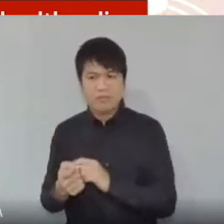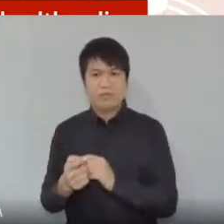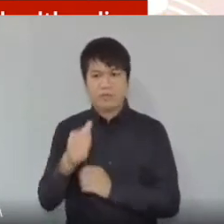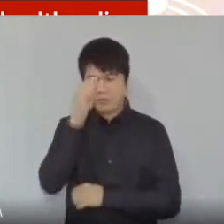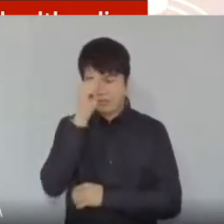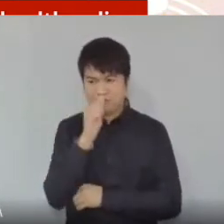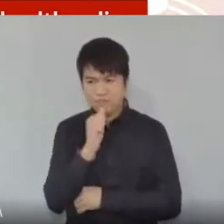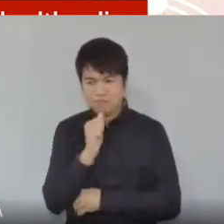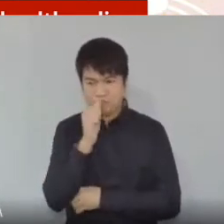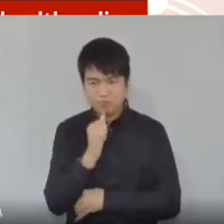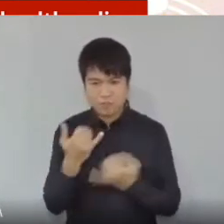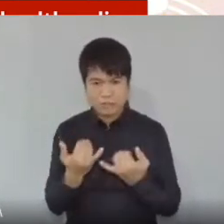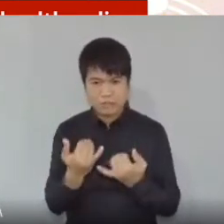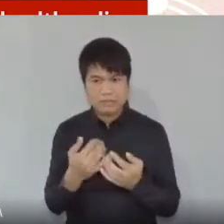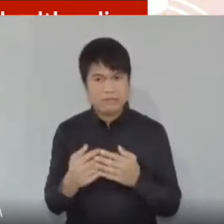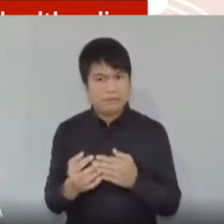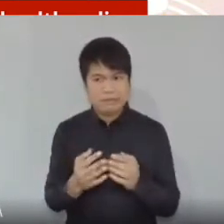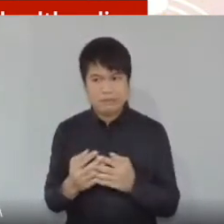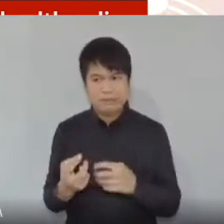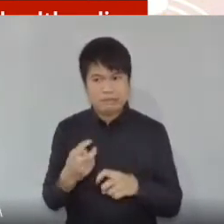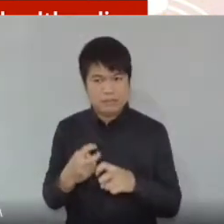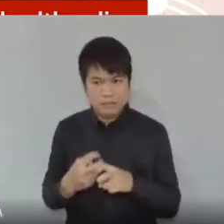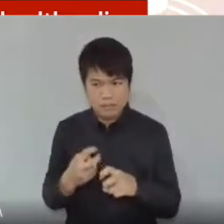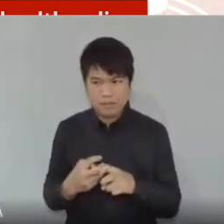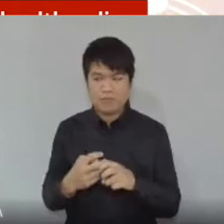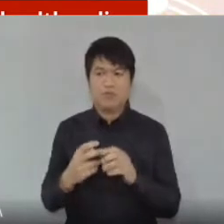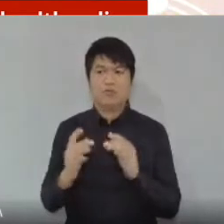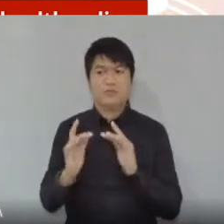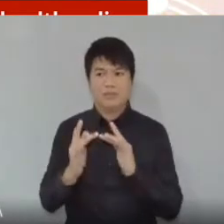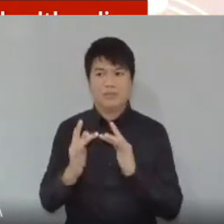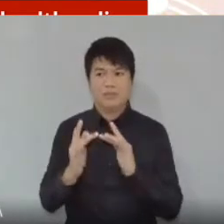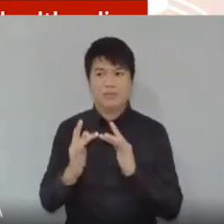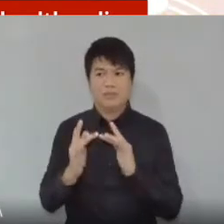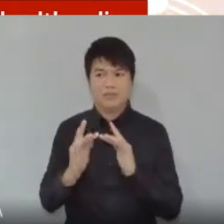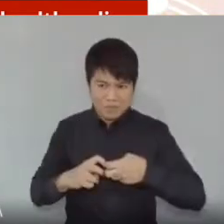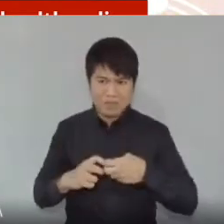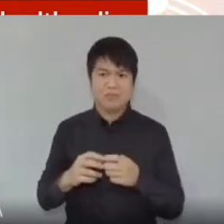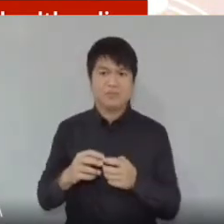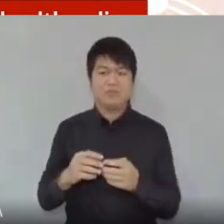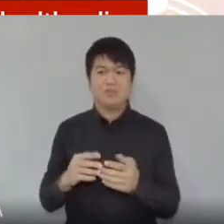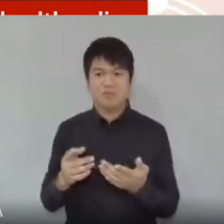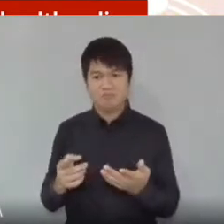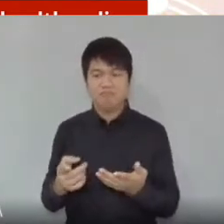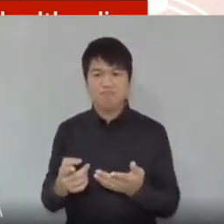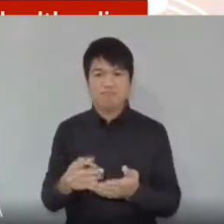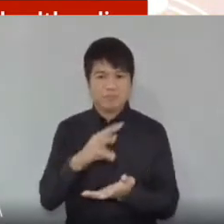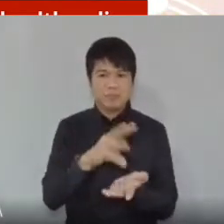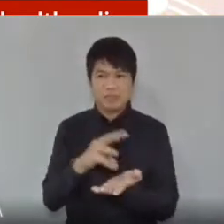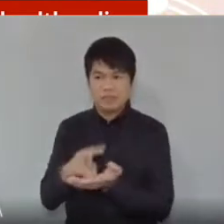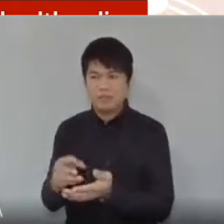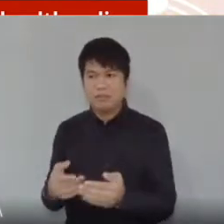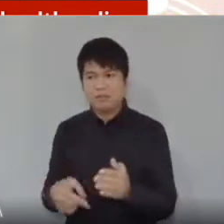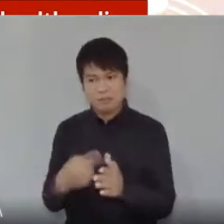during this time given difficulties in connecting from each of our locations. There may be a few distractions here